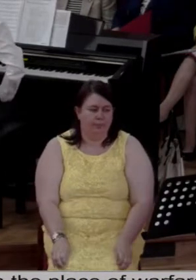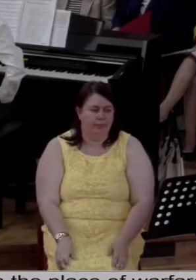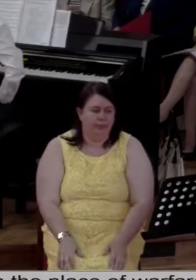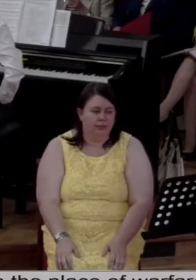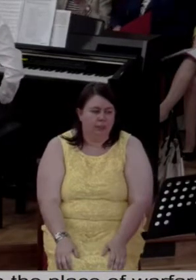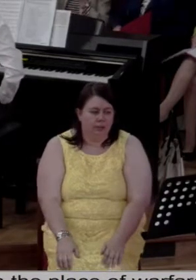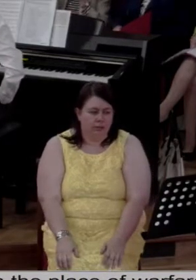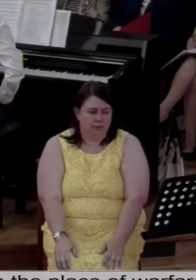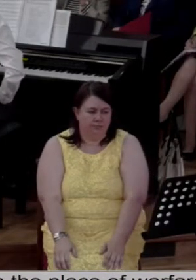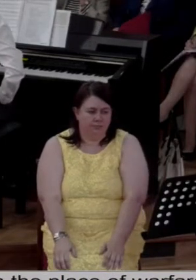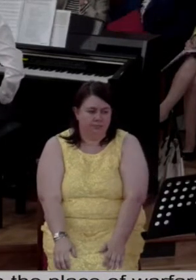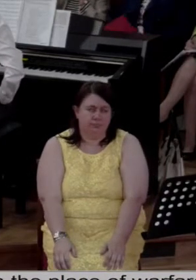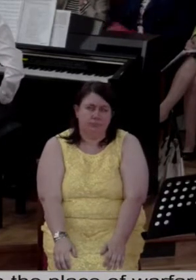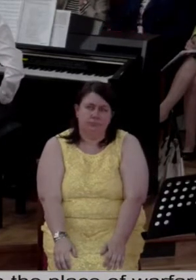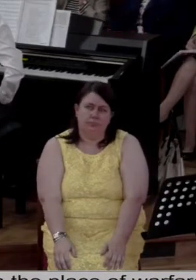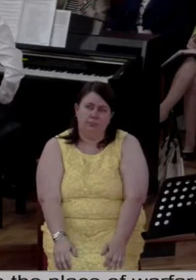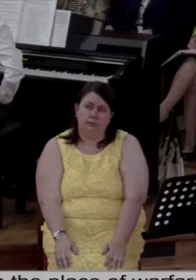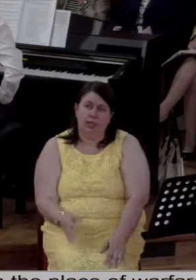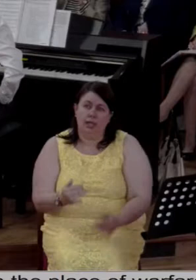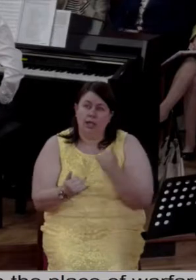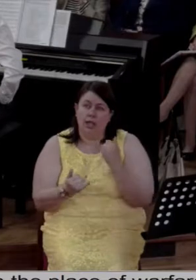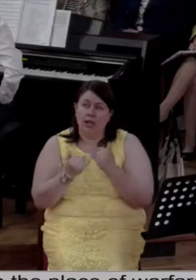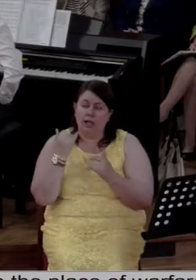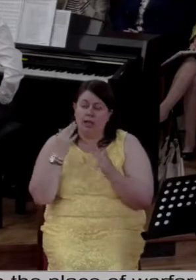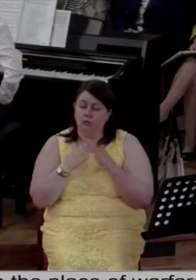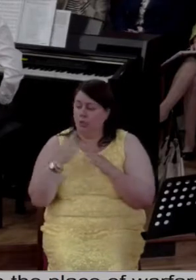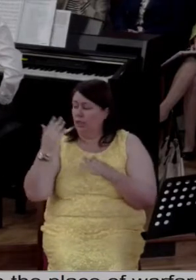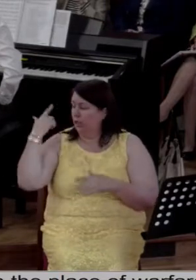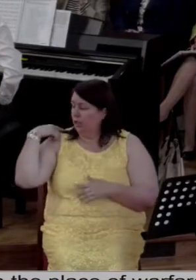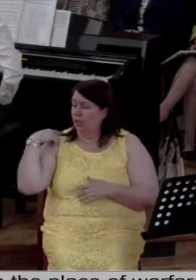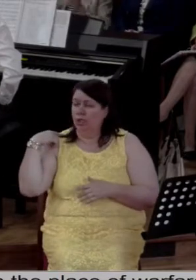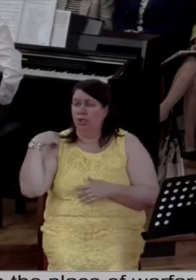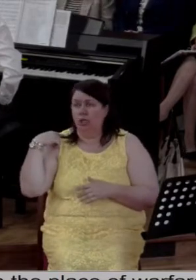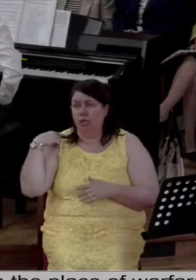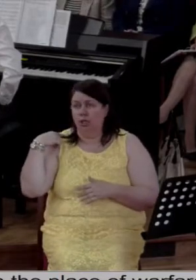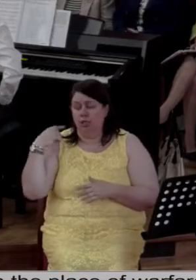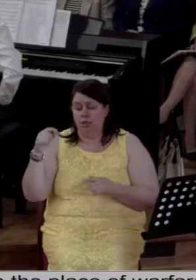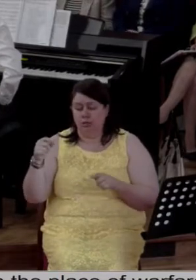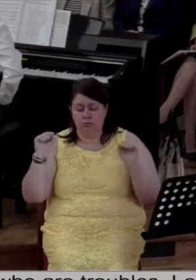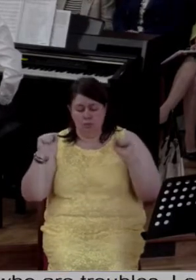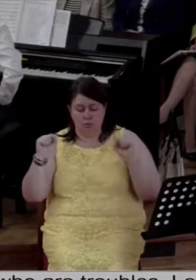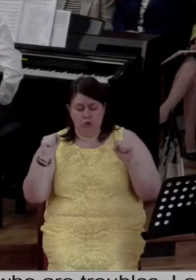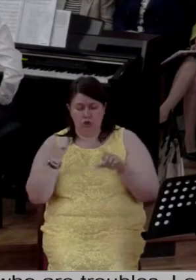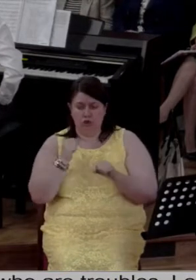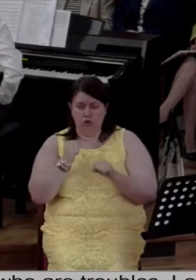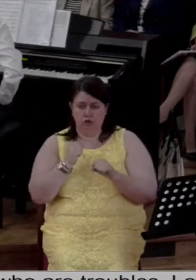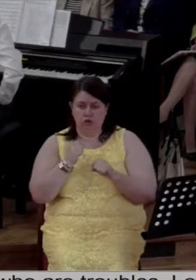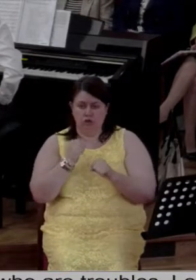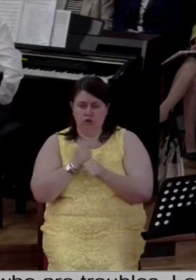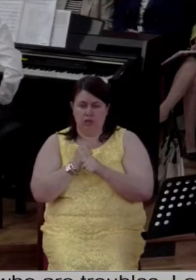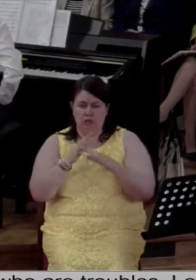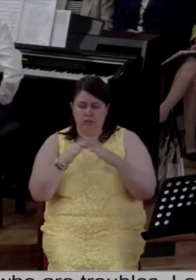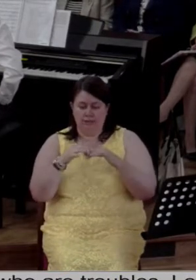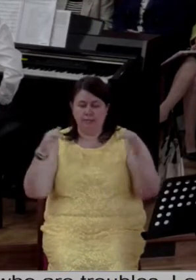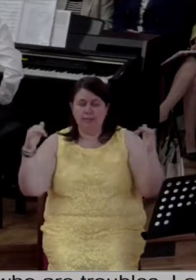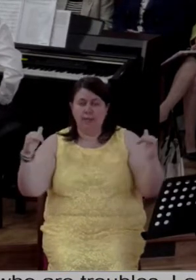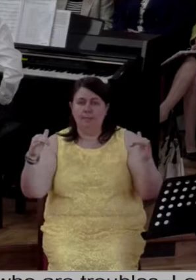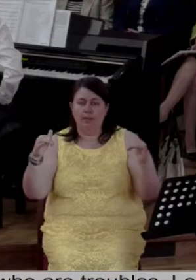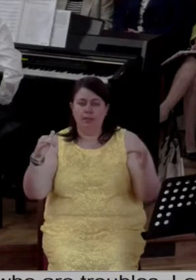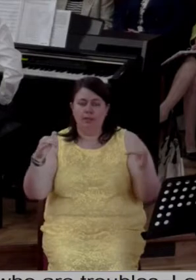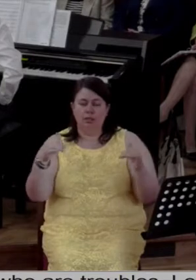The theme of the General Assembly in the last week was summed up by four words: peace be